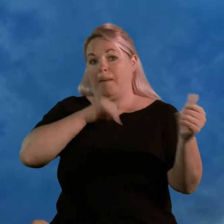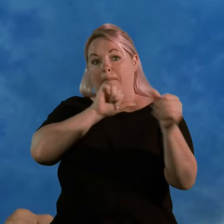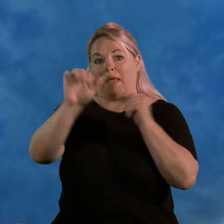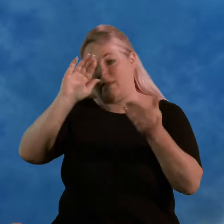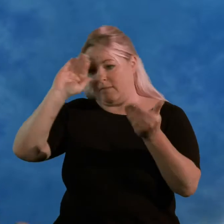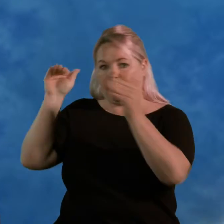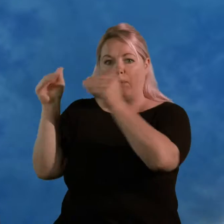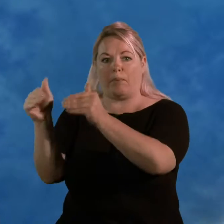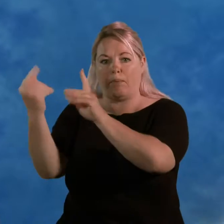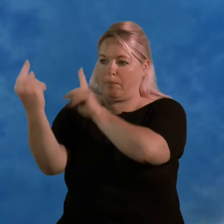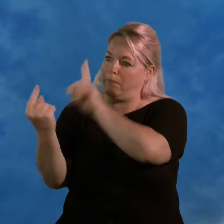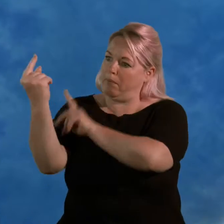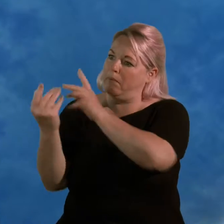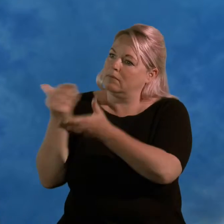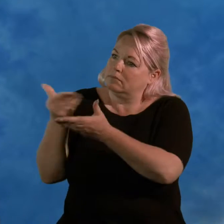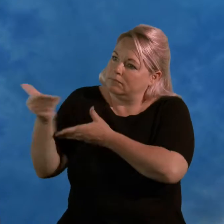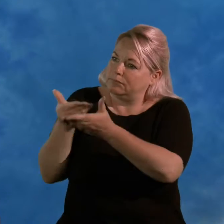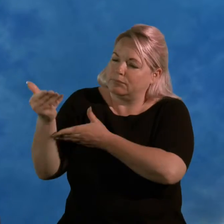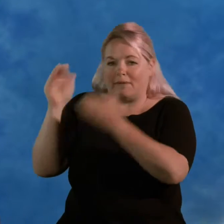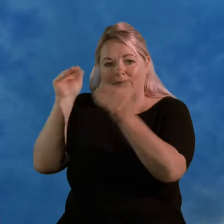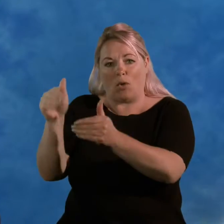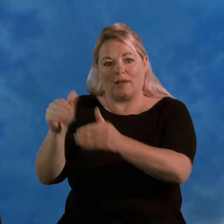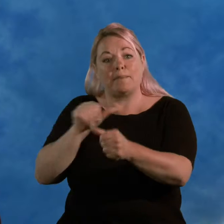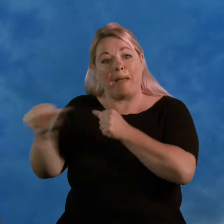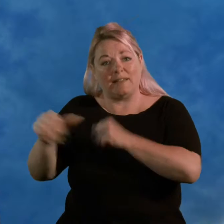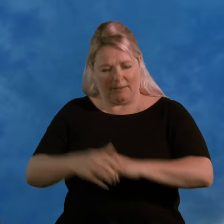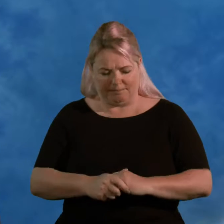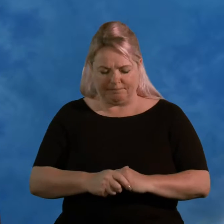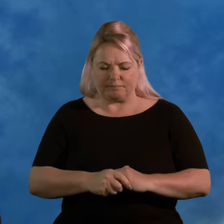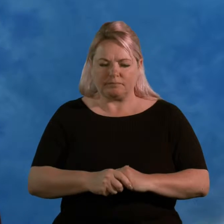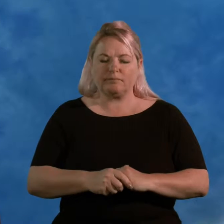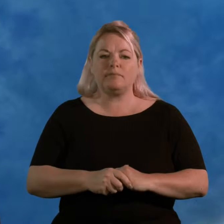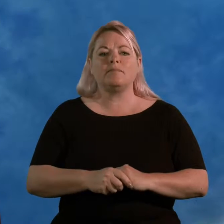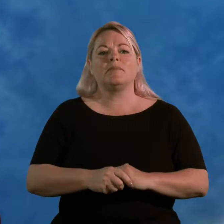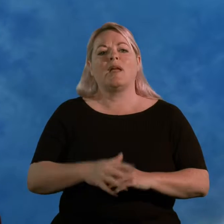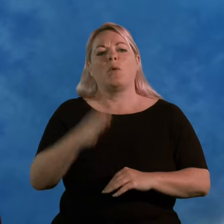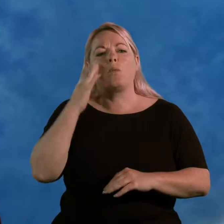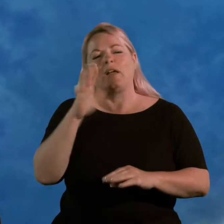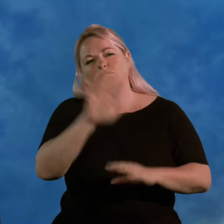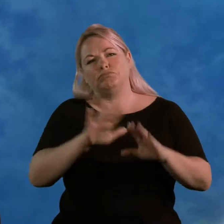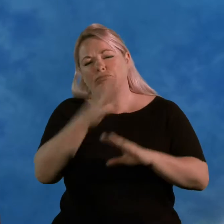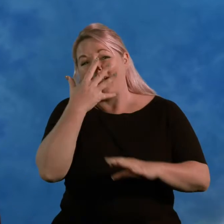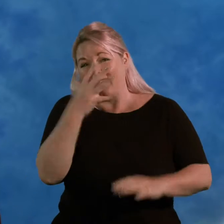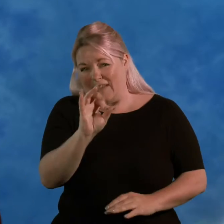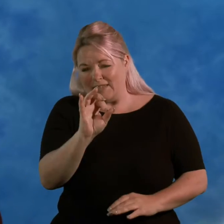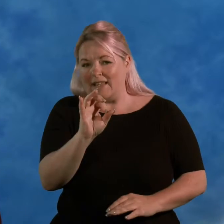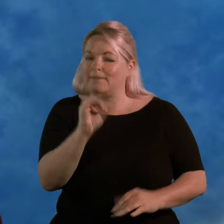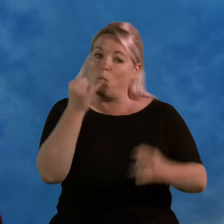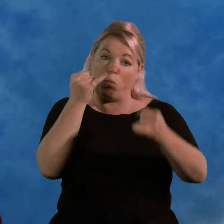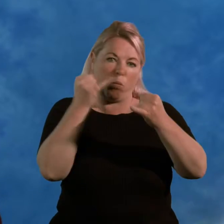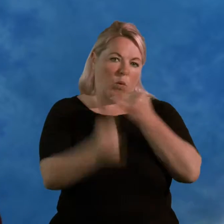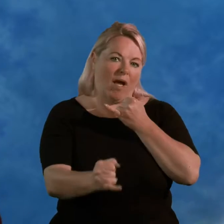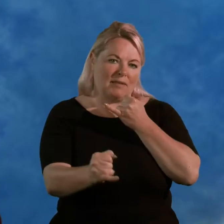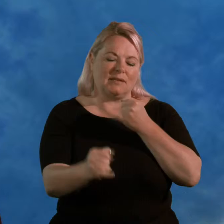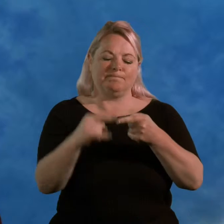I could focus on the one that I wanted to listen to much better there. By my early 50s, everything got worse.